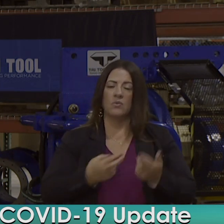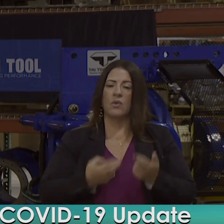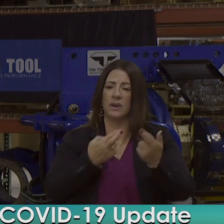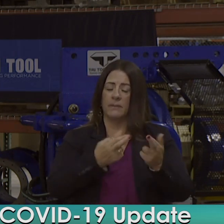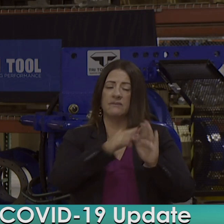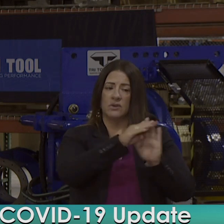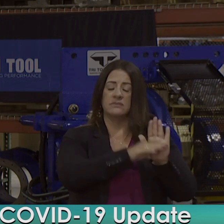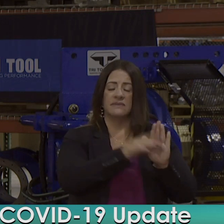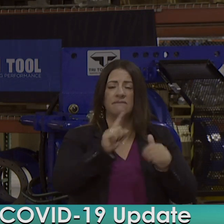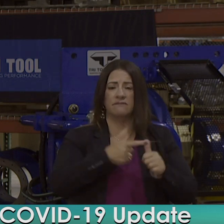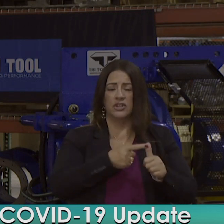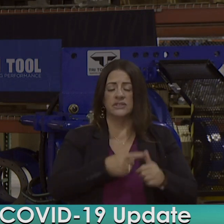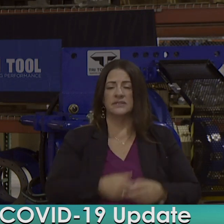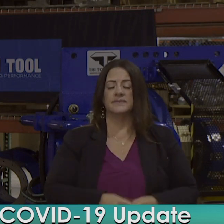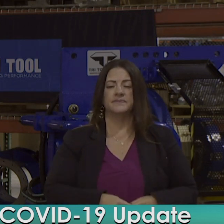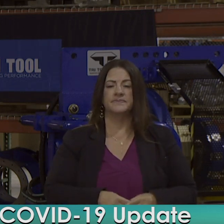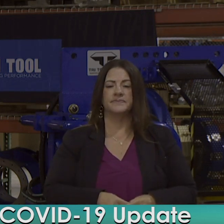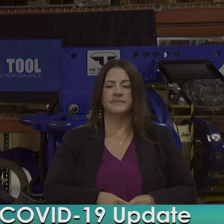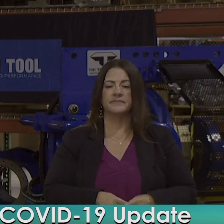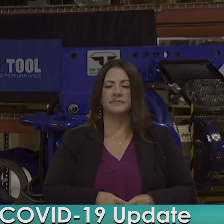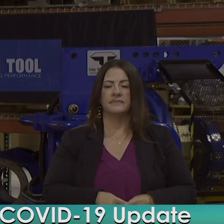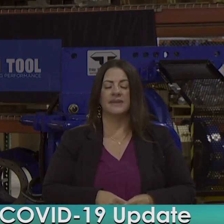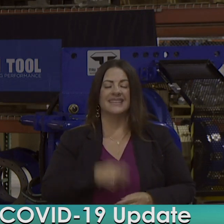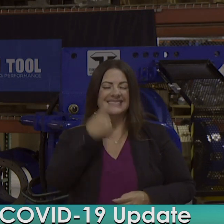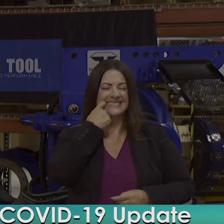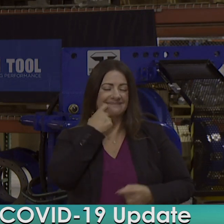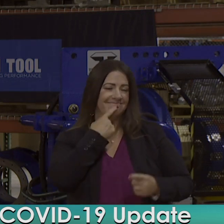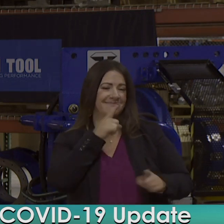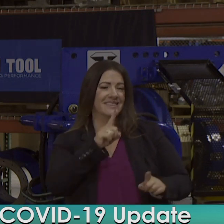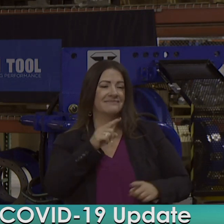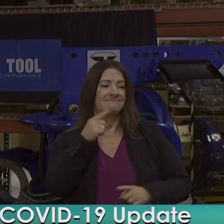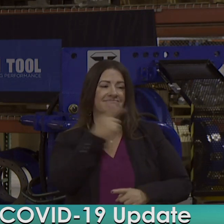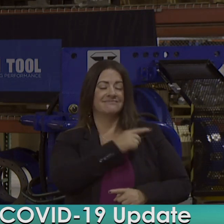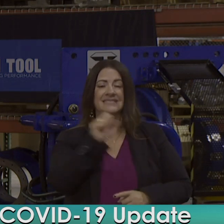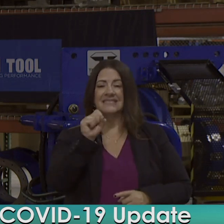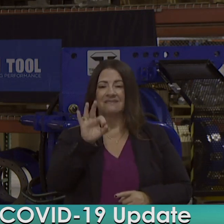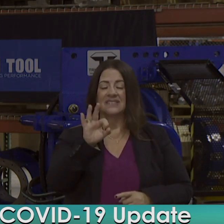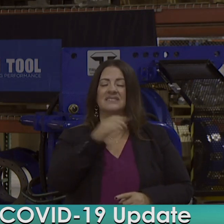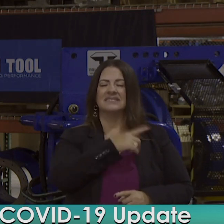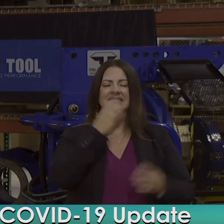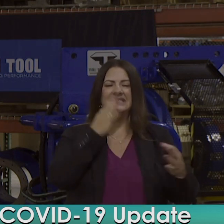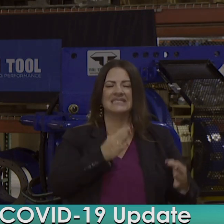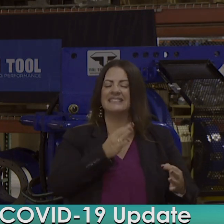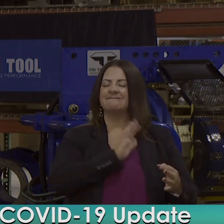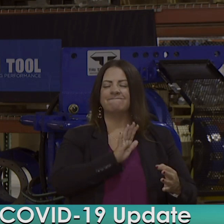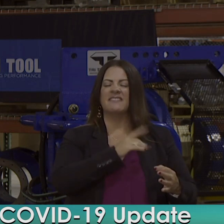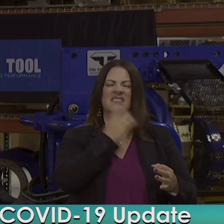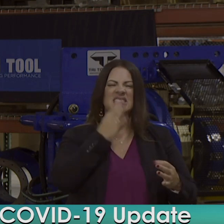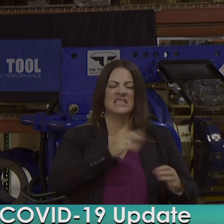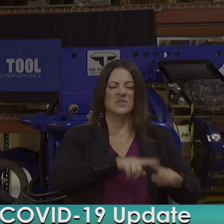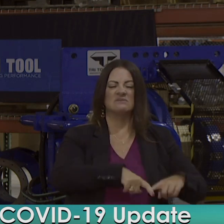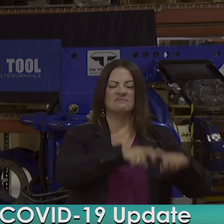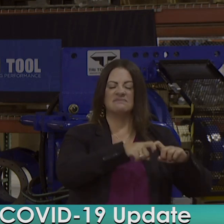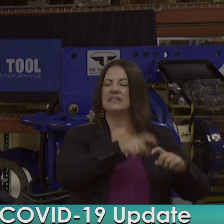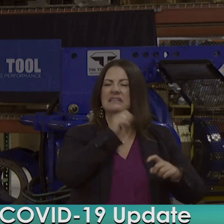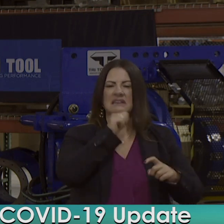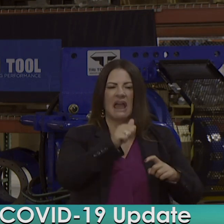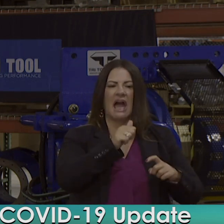That said, it was just announced in San Francisco that they are also pausing their next phase